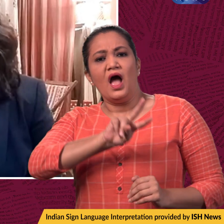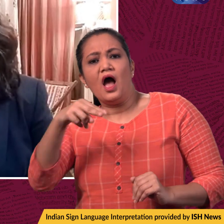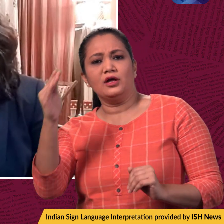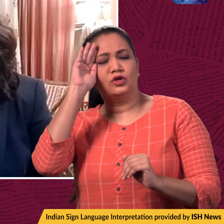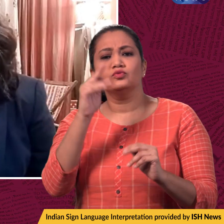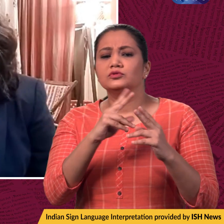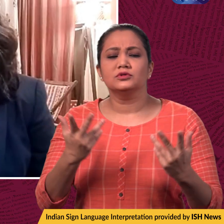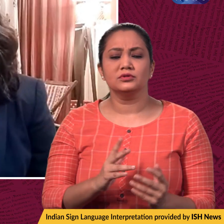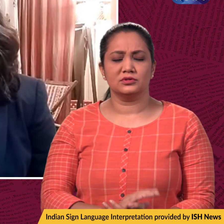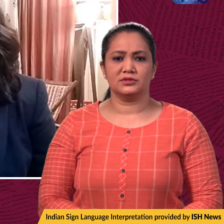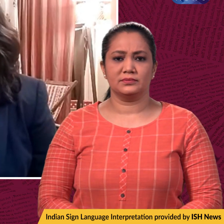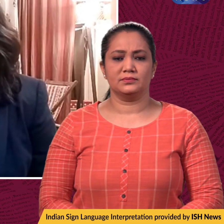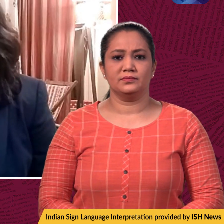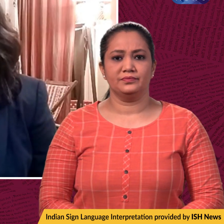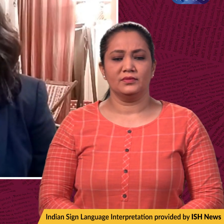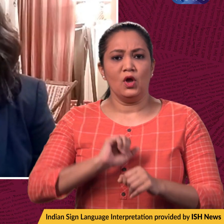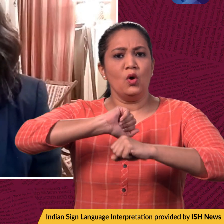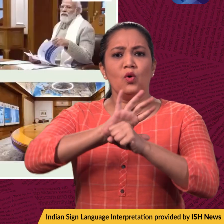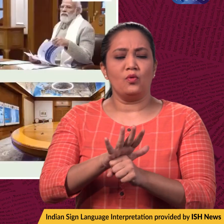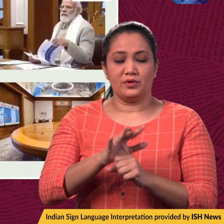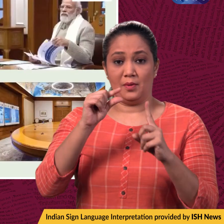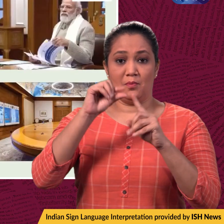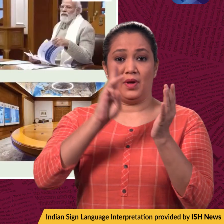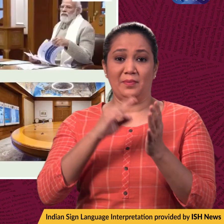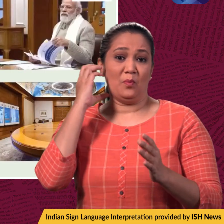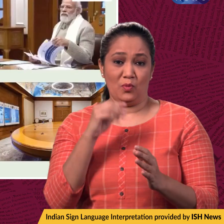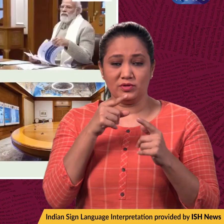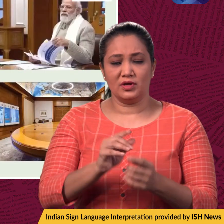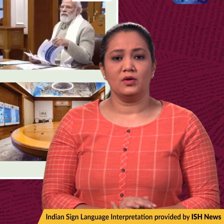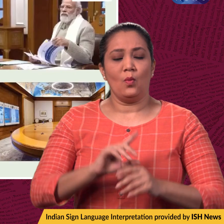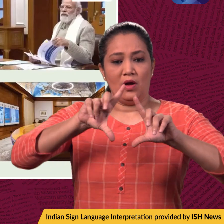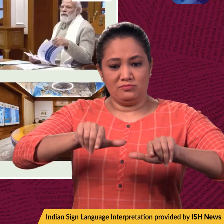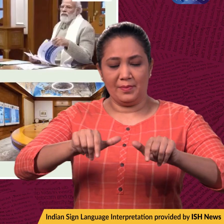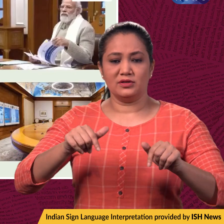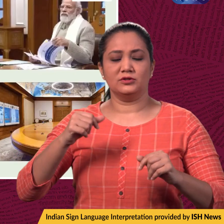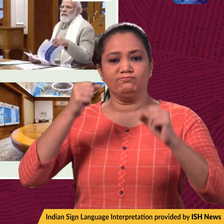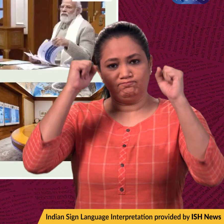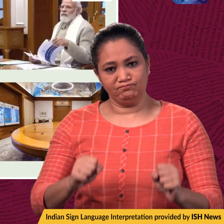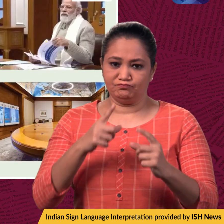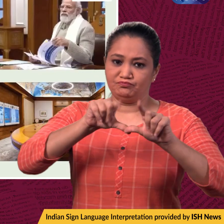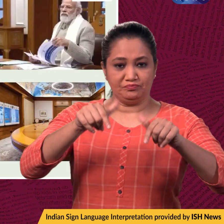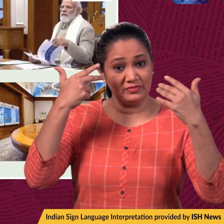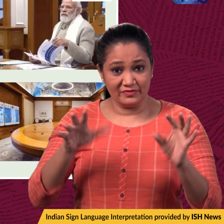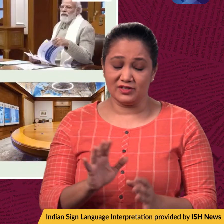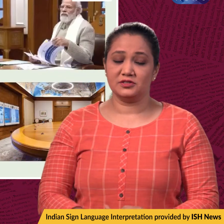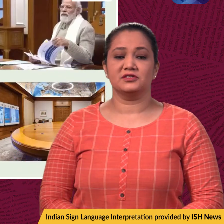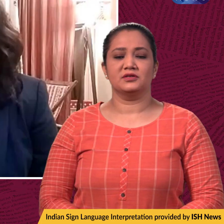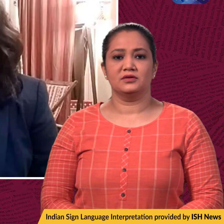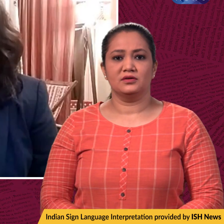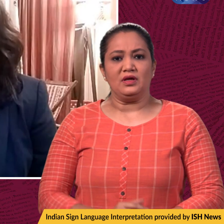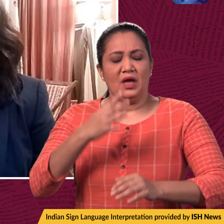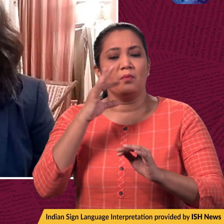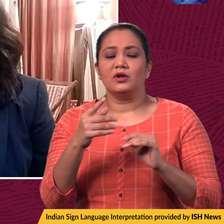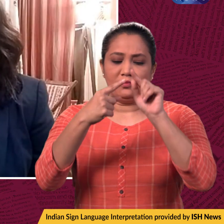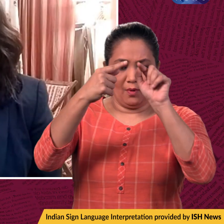away from the story now on to COVID, Prime Minister Modi has chaired a COVID review meet, and these are the